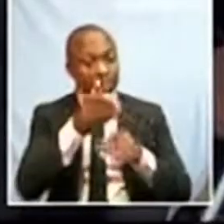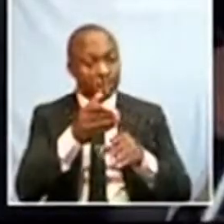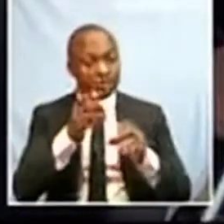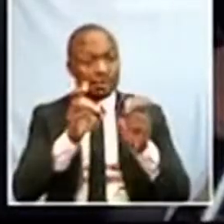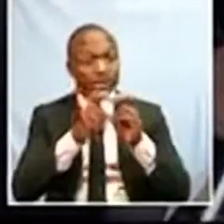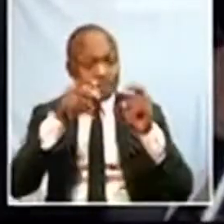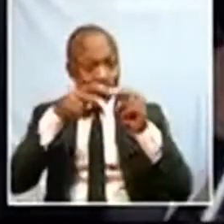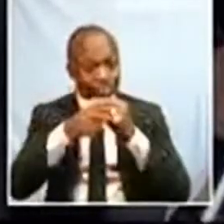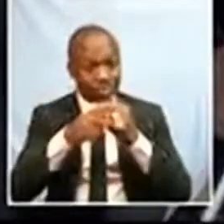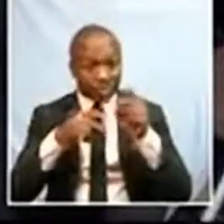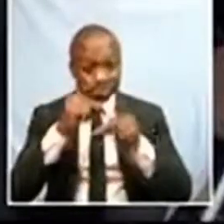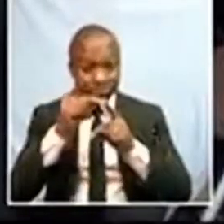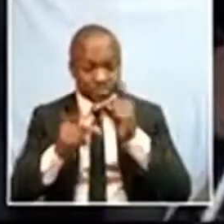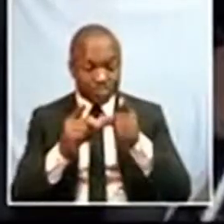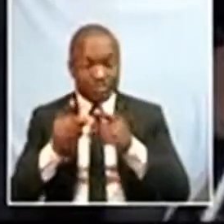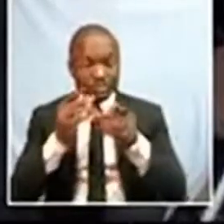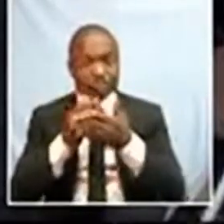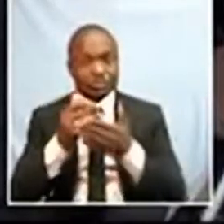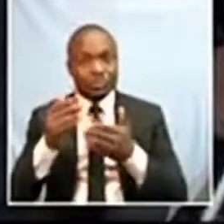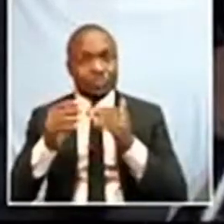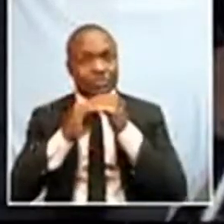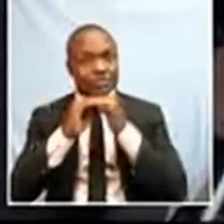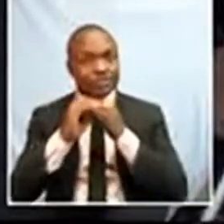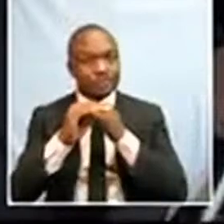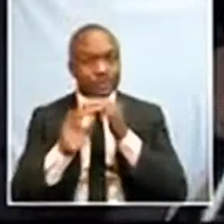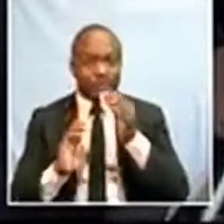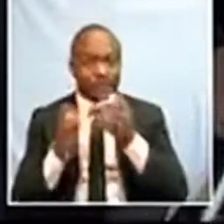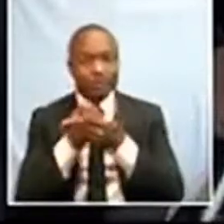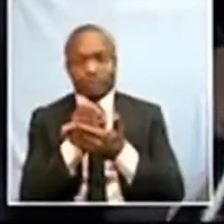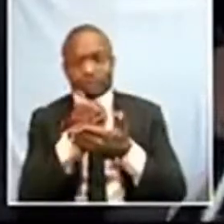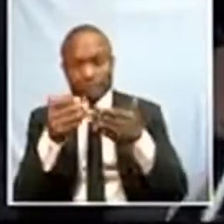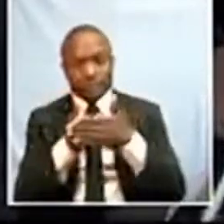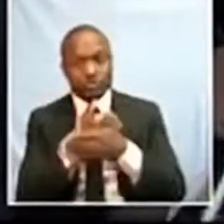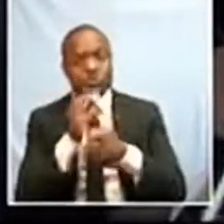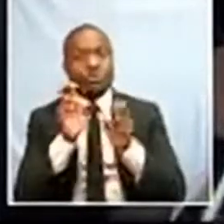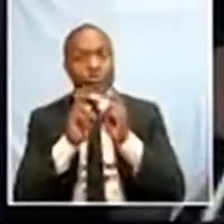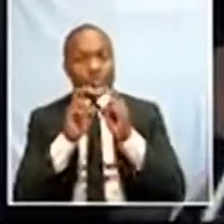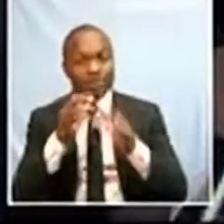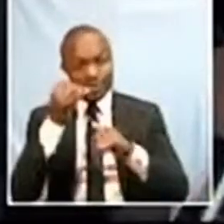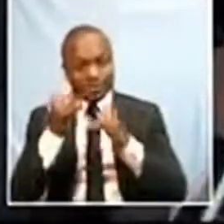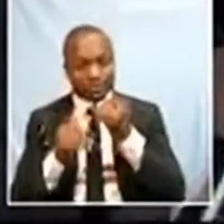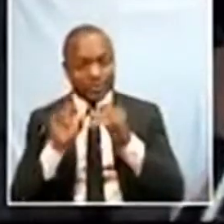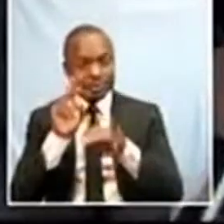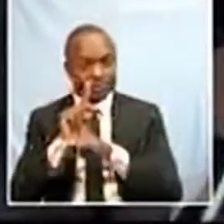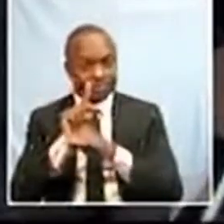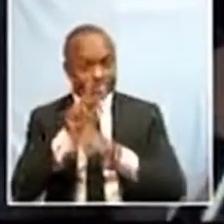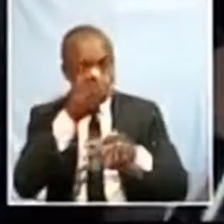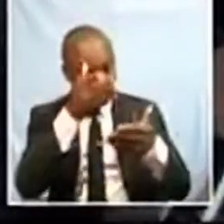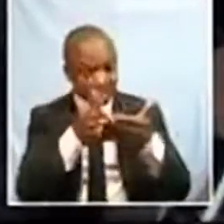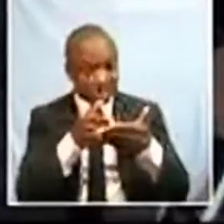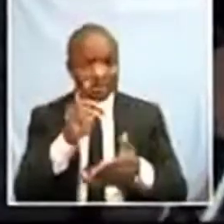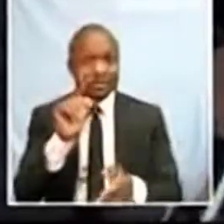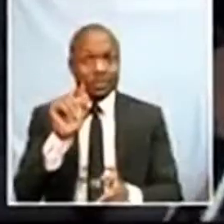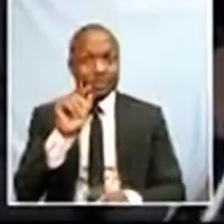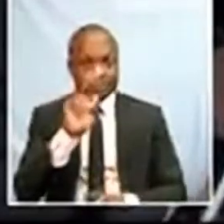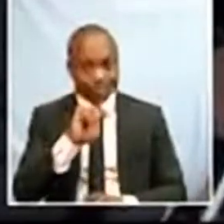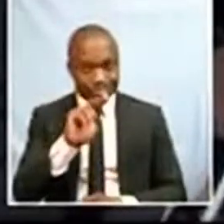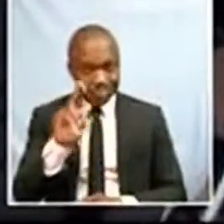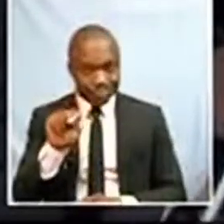The process is now at the procurement stage to engage another contractor to complete the project. This is a 2022